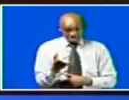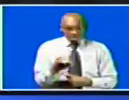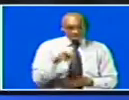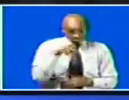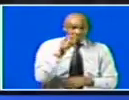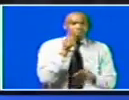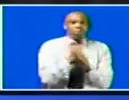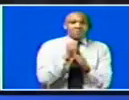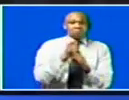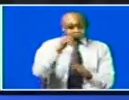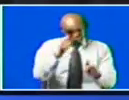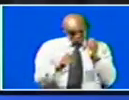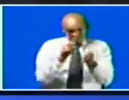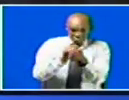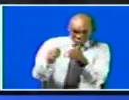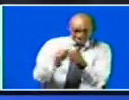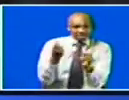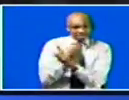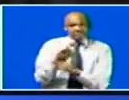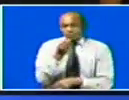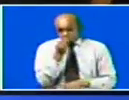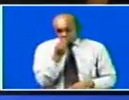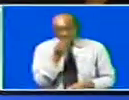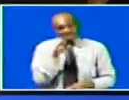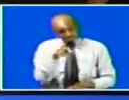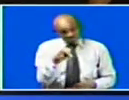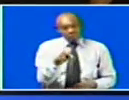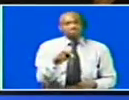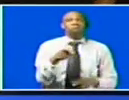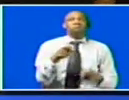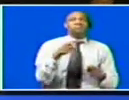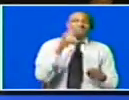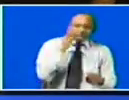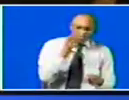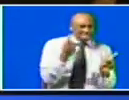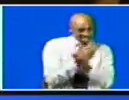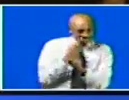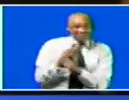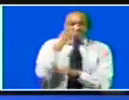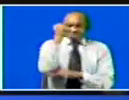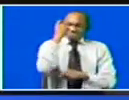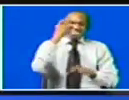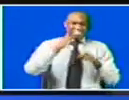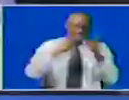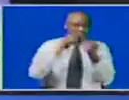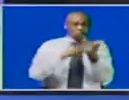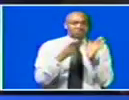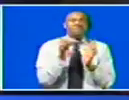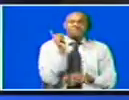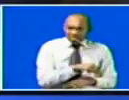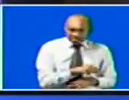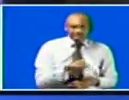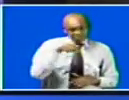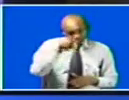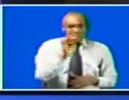in the dairy, maize and other staples and horticultural sector, has seen its five-year project come to an end after touching